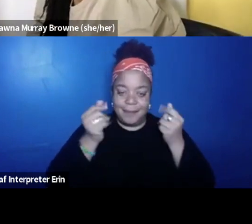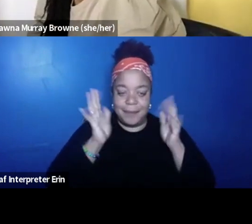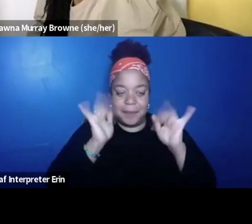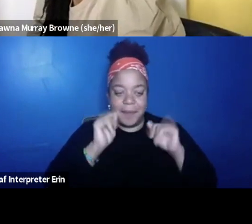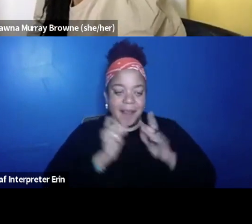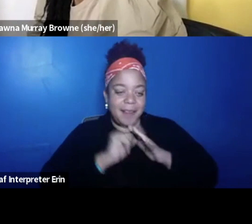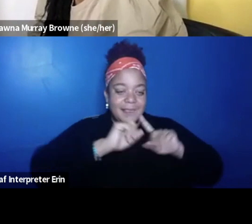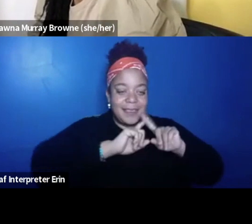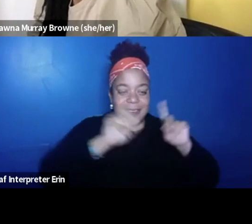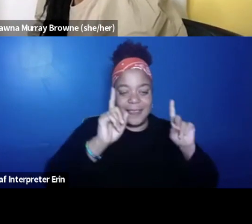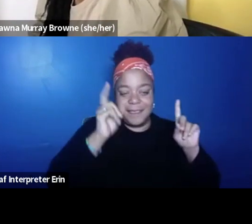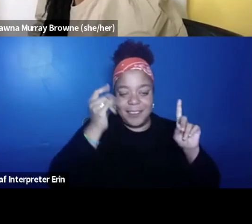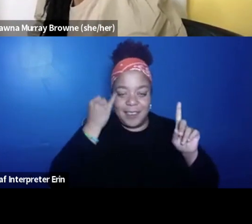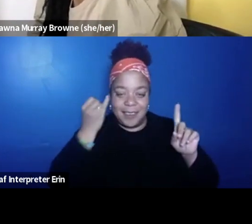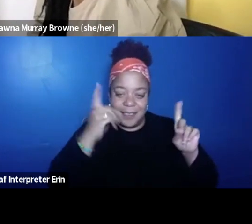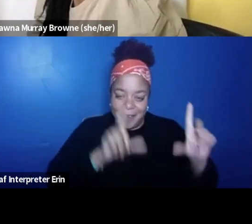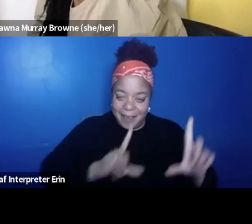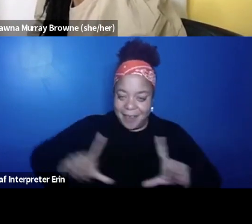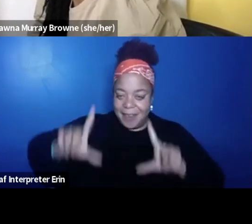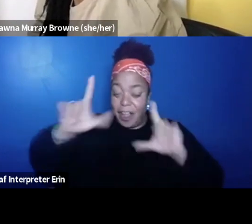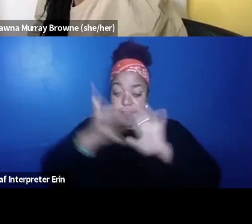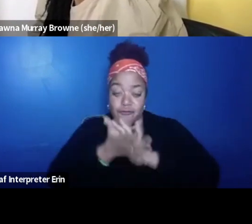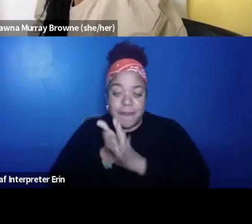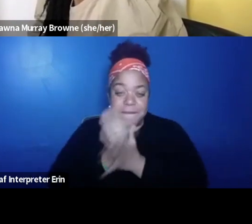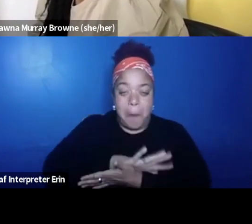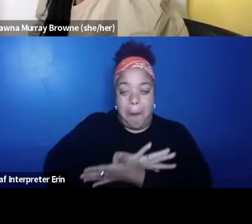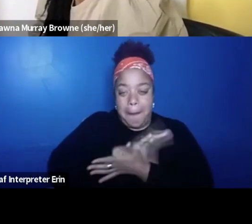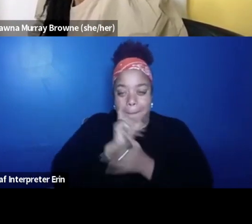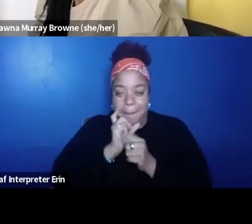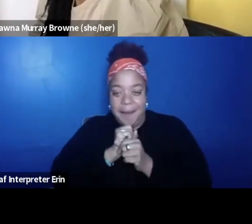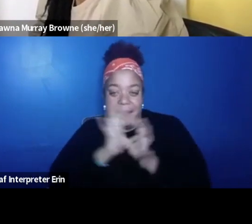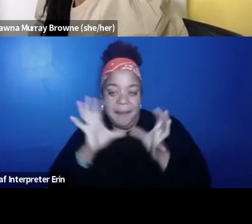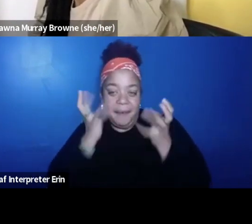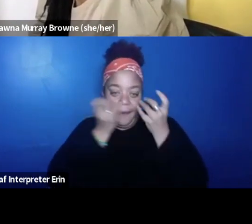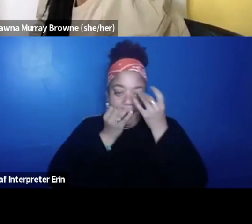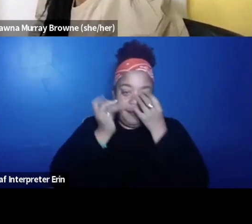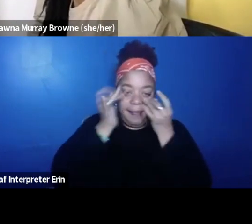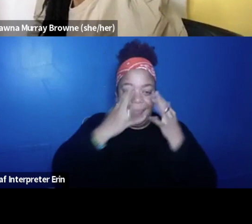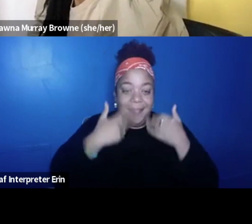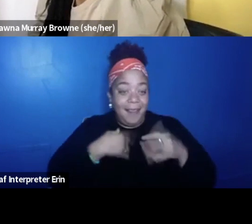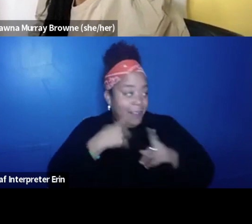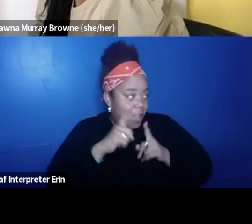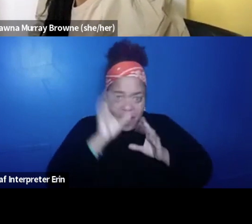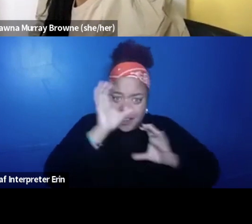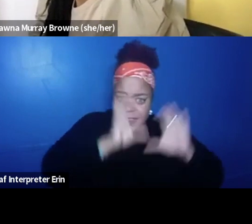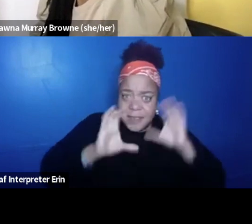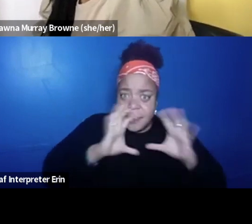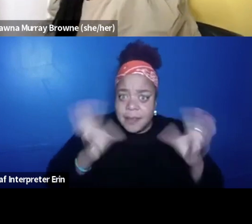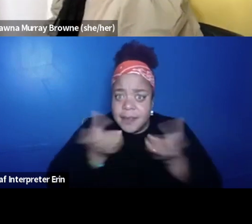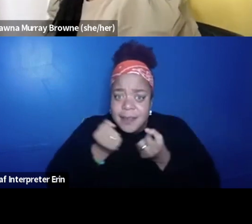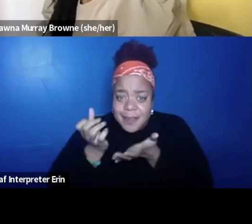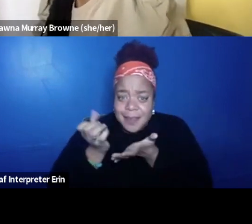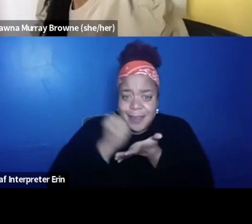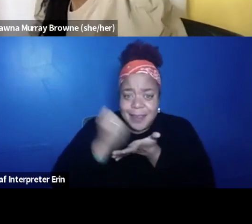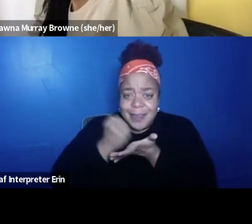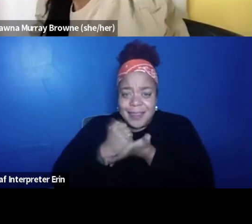this call seeking to refuse. We don't want these things, right? Because ultimately, wanting to end your life can get you